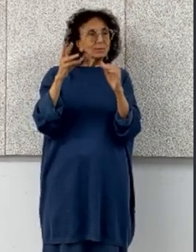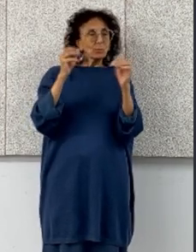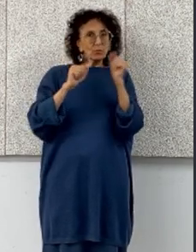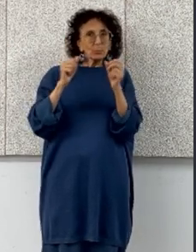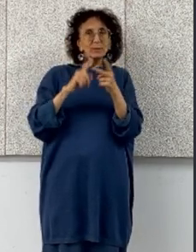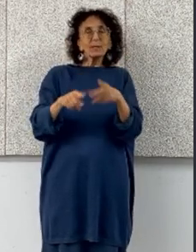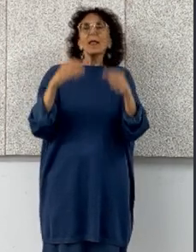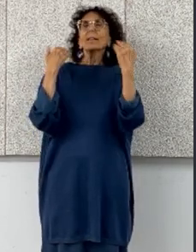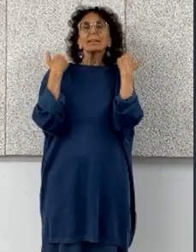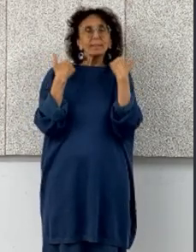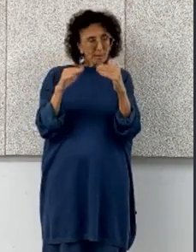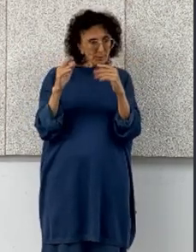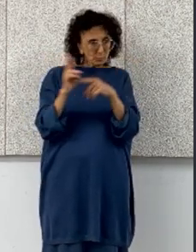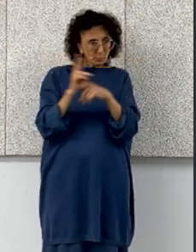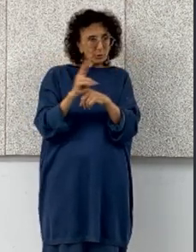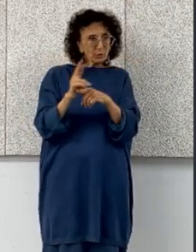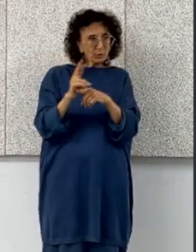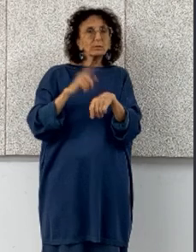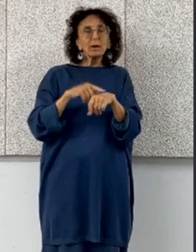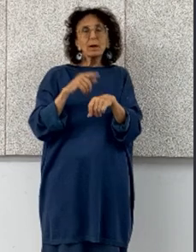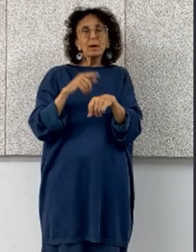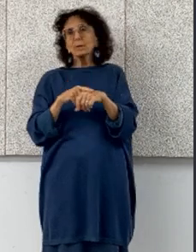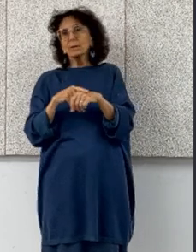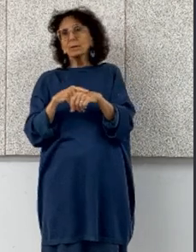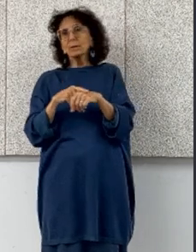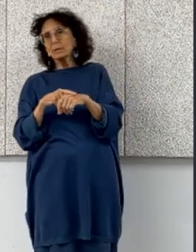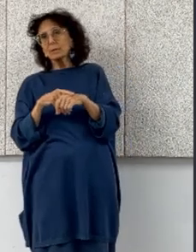rehearsal time if we are to do it legally, God forbid.